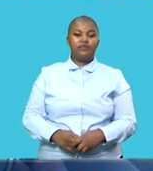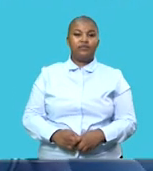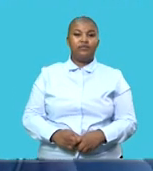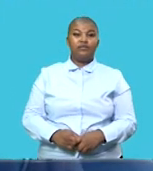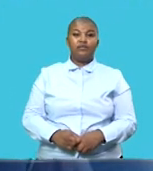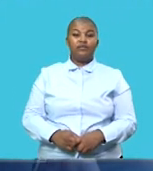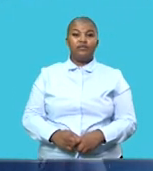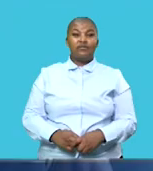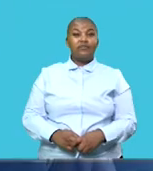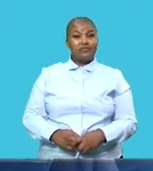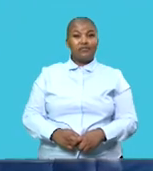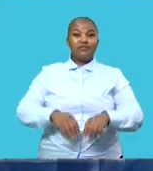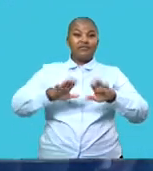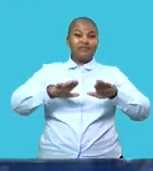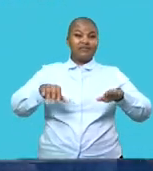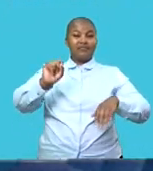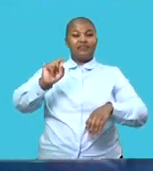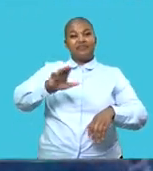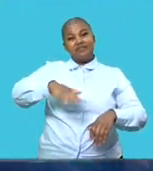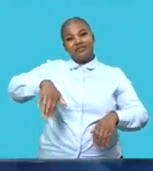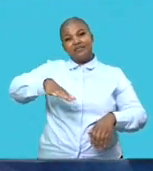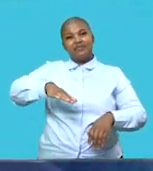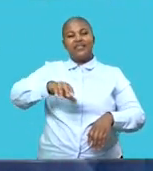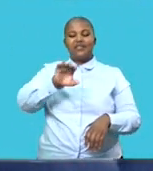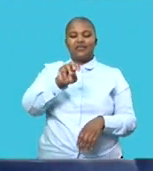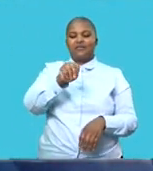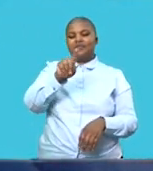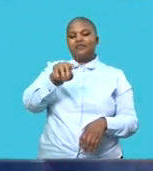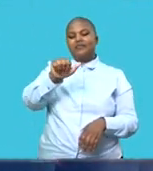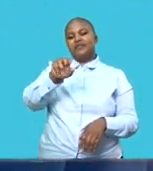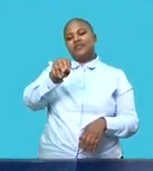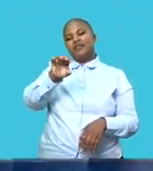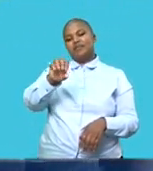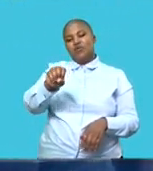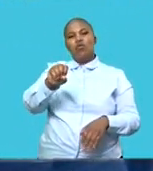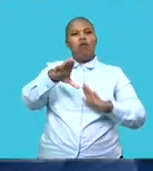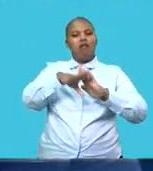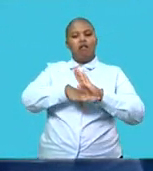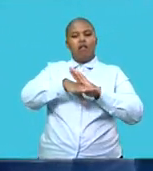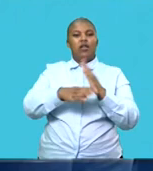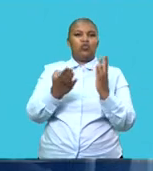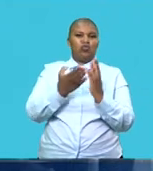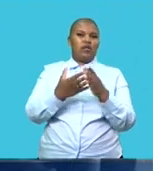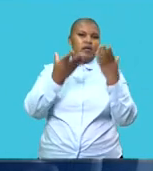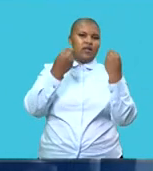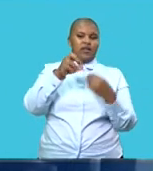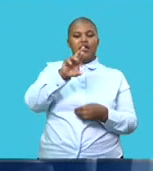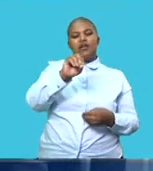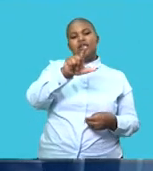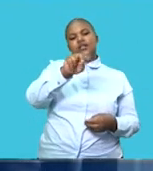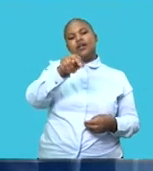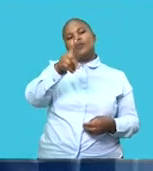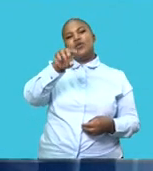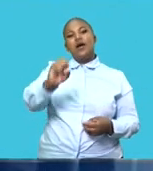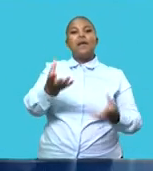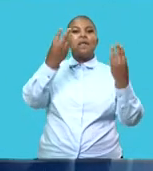Baithutwana ba sekolo sa thuto tse tlase sa Mzamo Primary School se motsaneng wa Orlando West ba fuwe diphuthelwana tsa dijo go